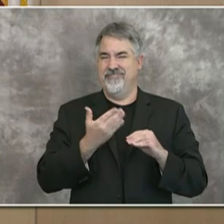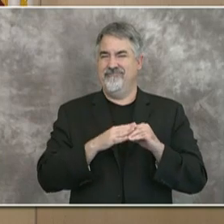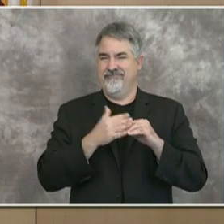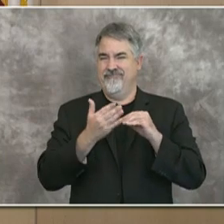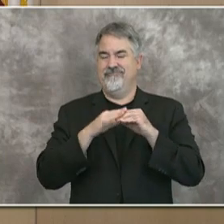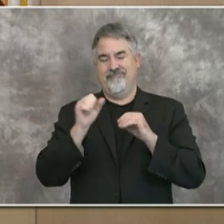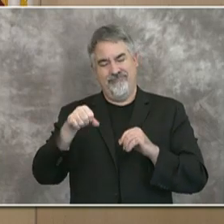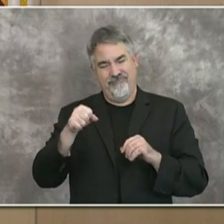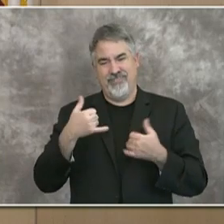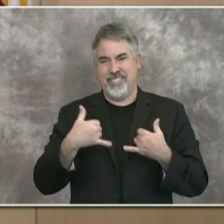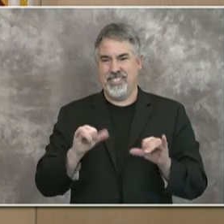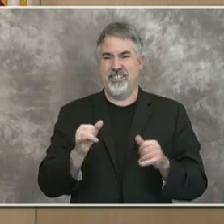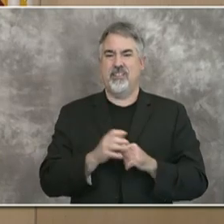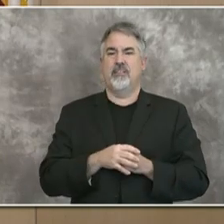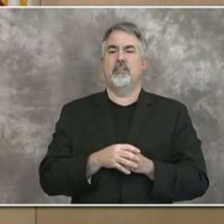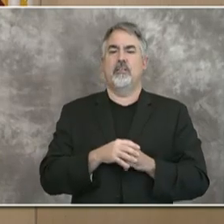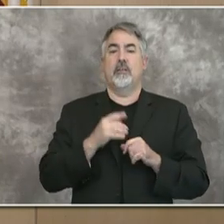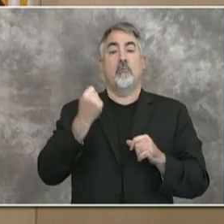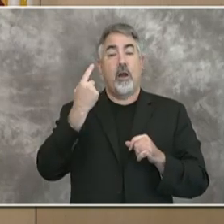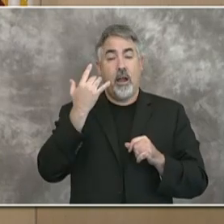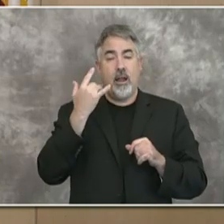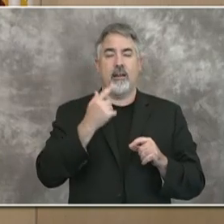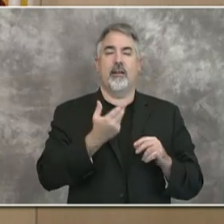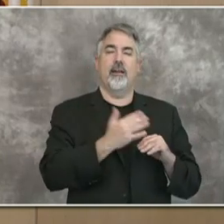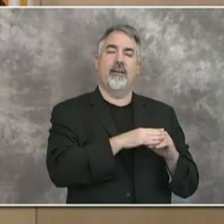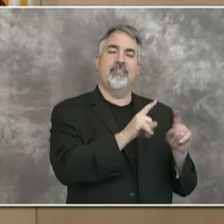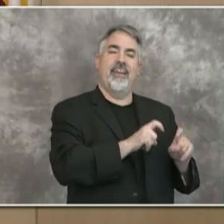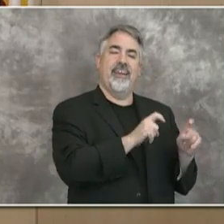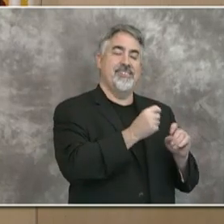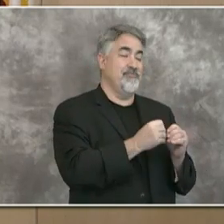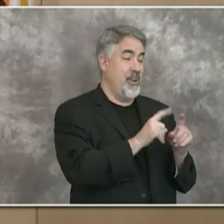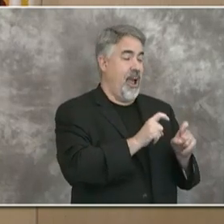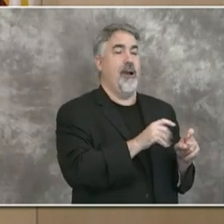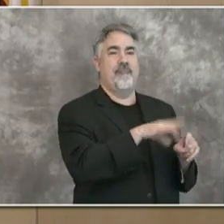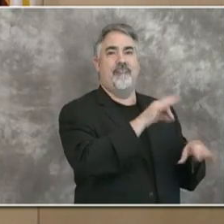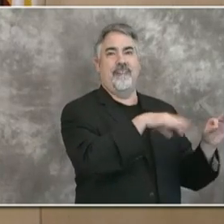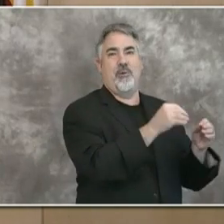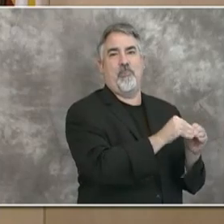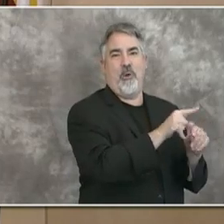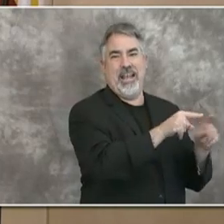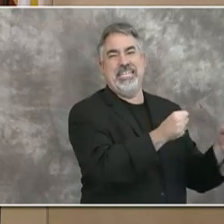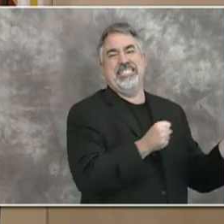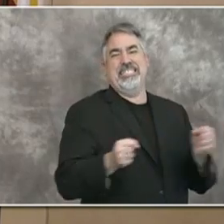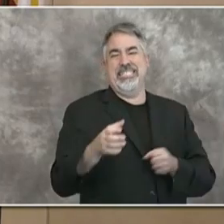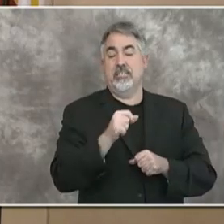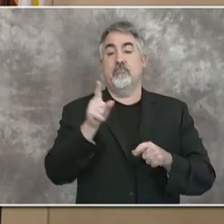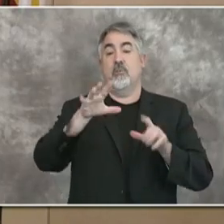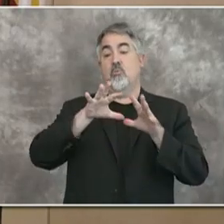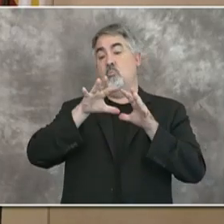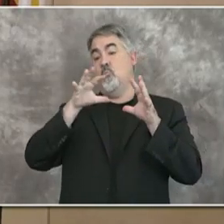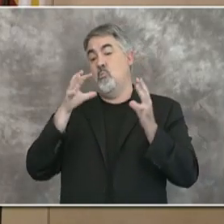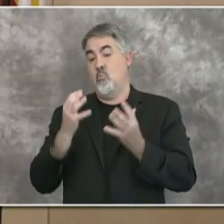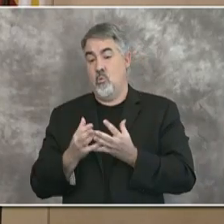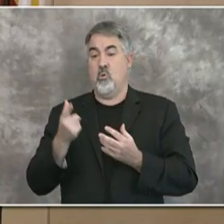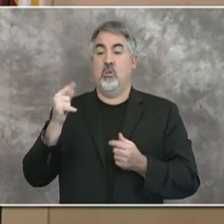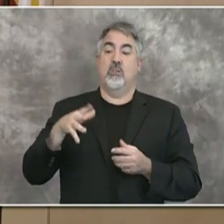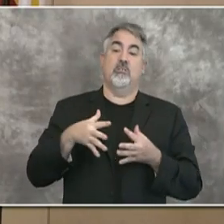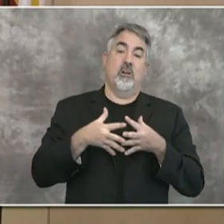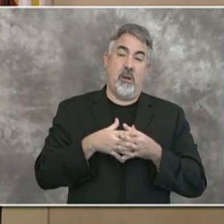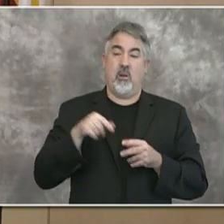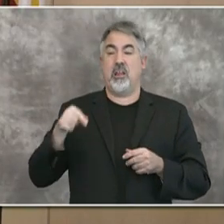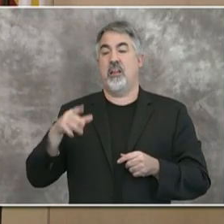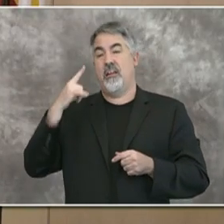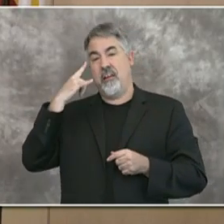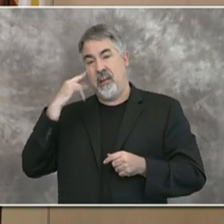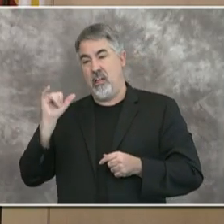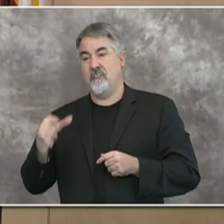to increased testing efforts. The global, national, and state statistics, based on data from the Johns